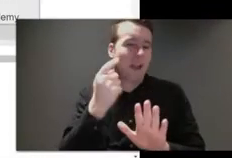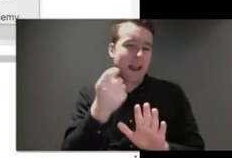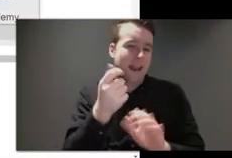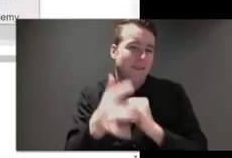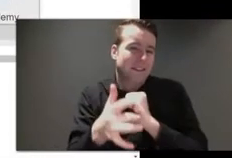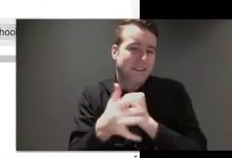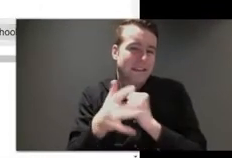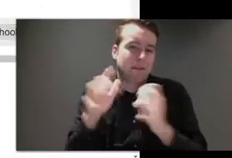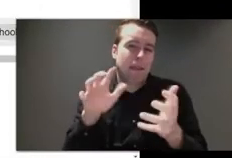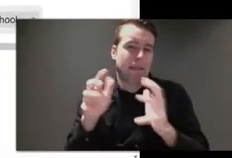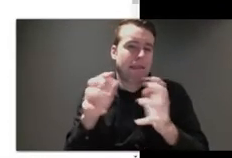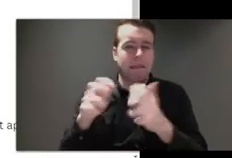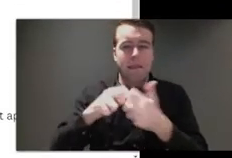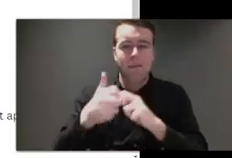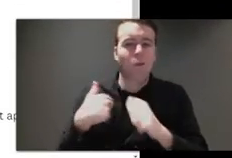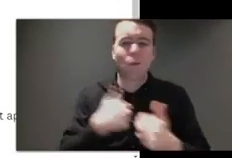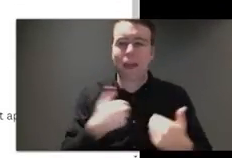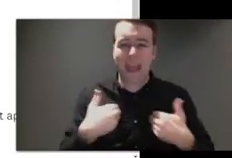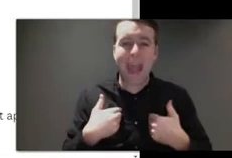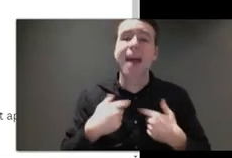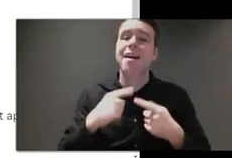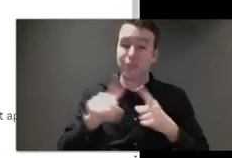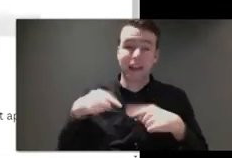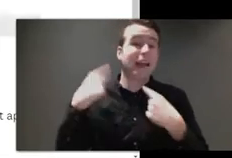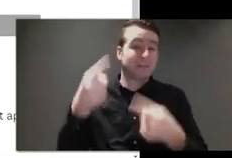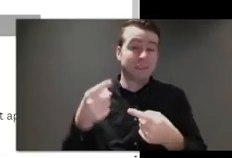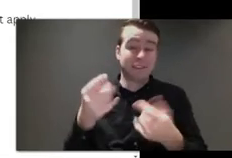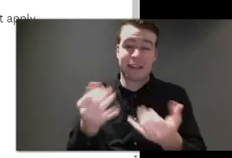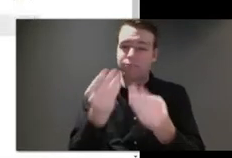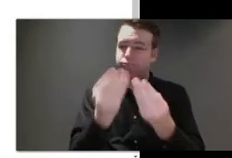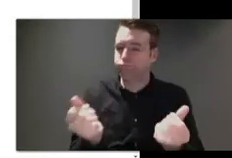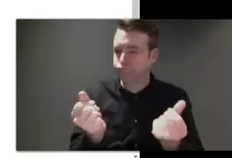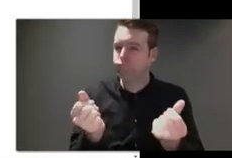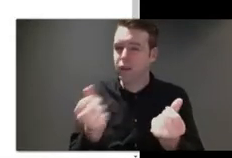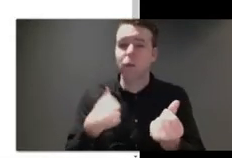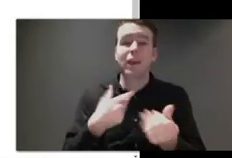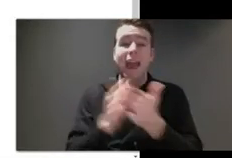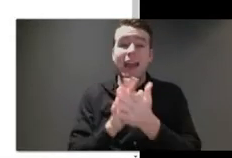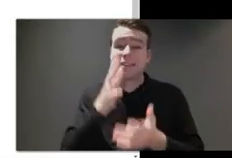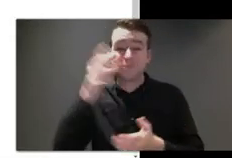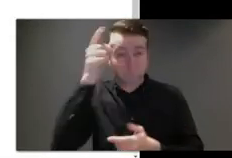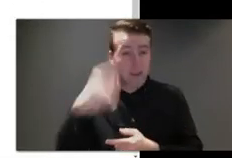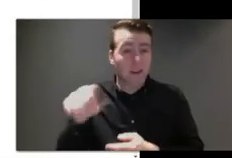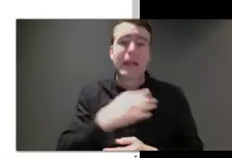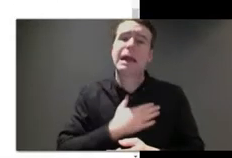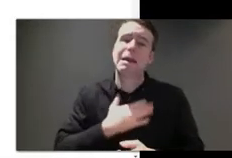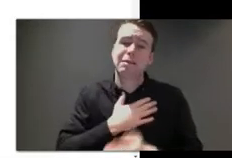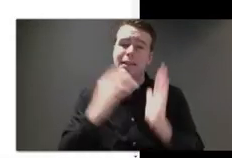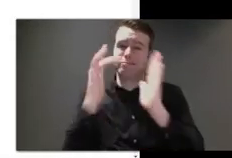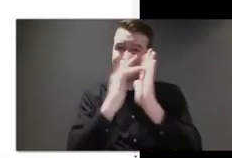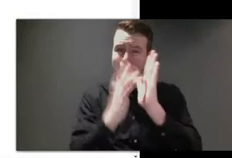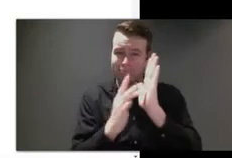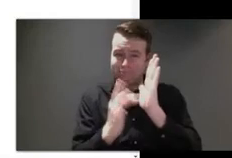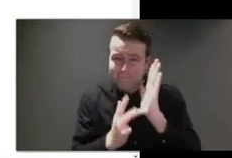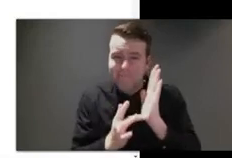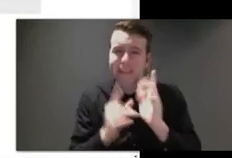technical glitch that we had, but it has been since resolved. And we asked parents again to please complete the survey, and the